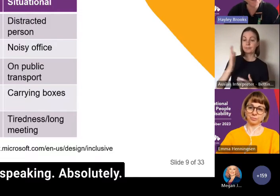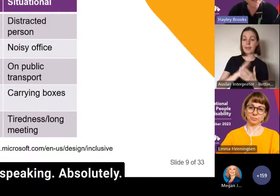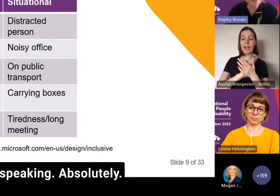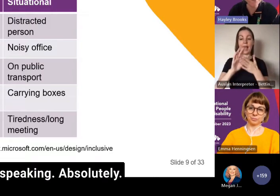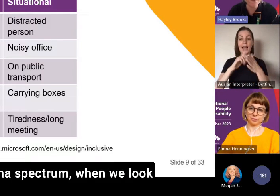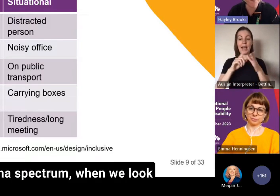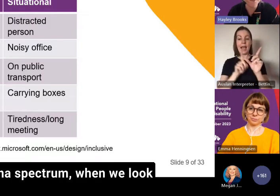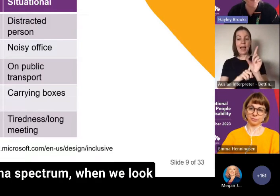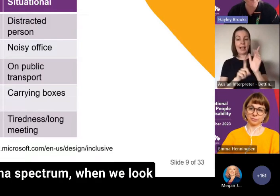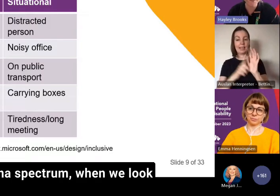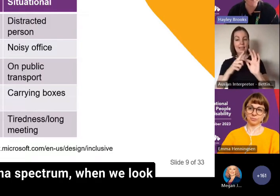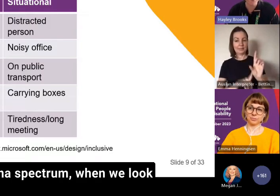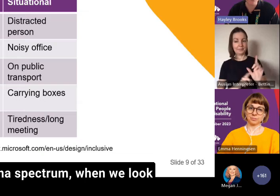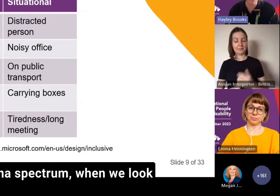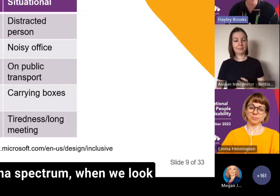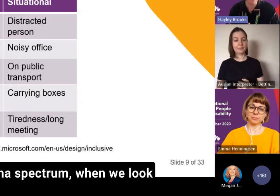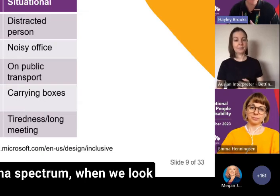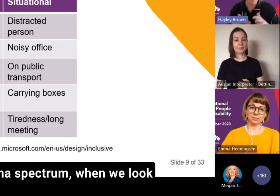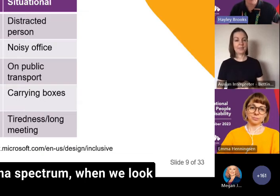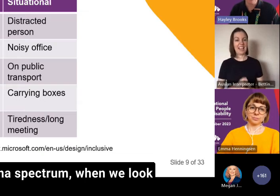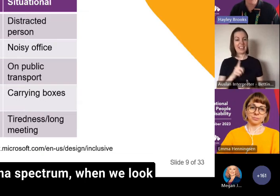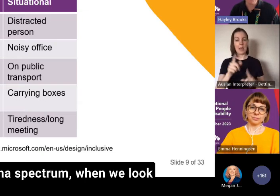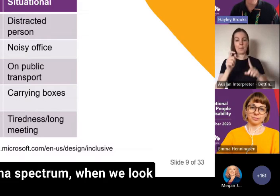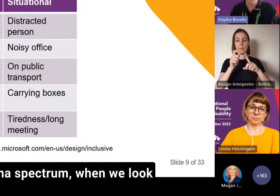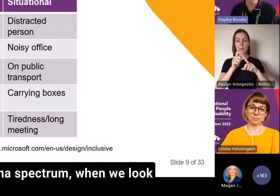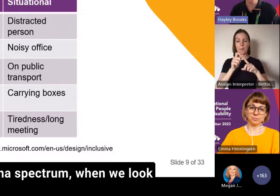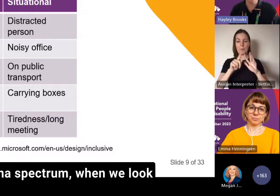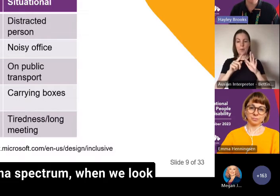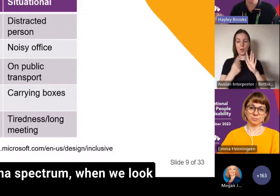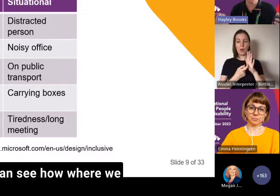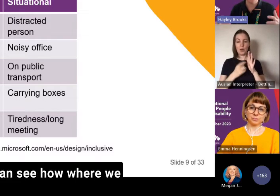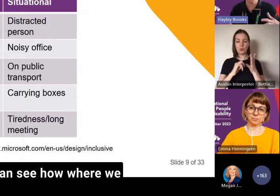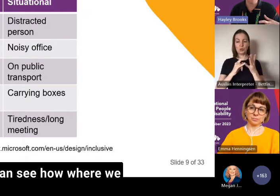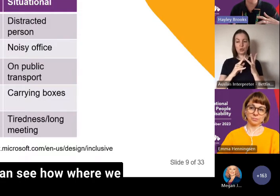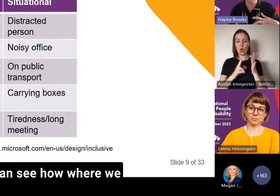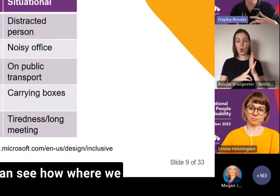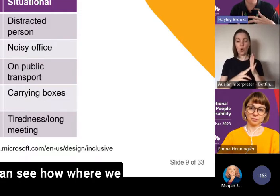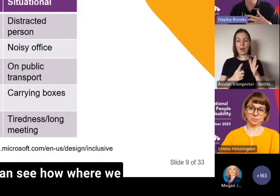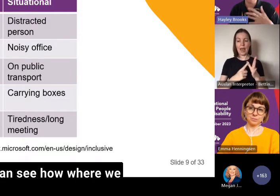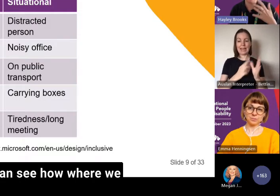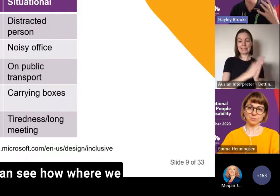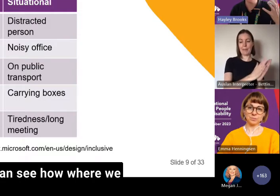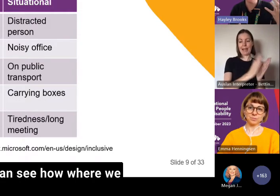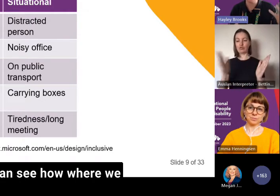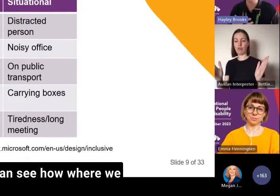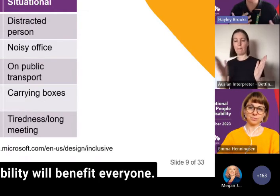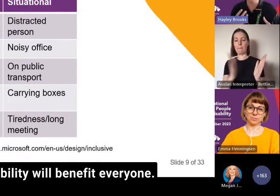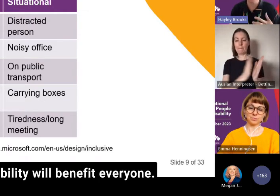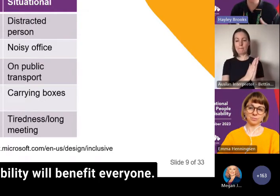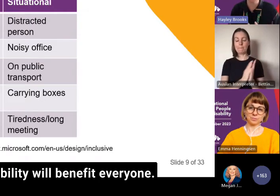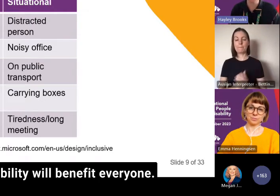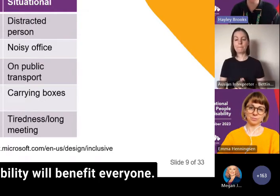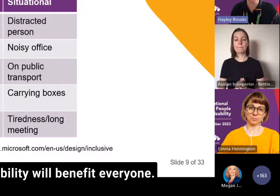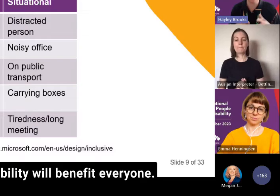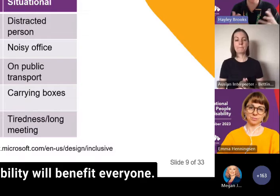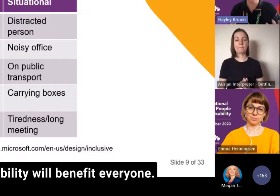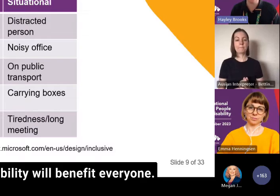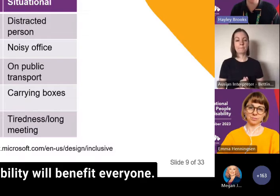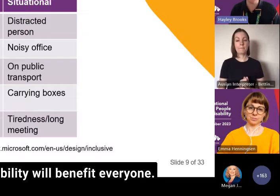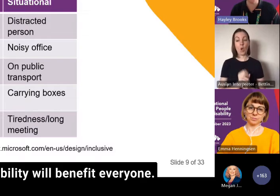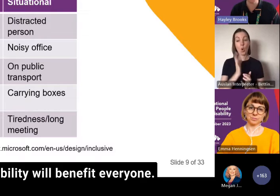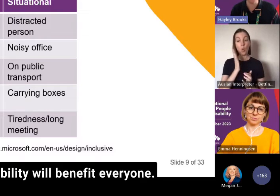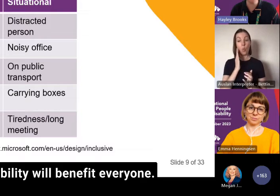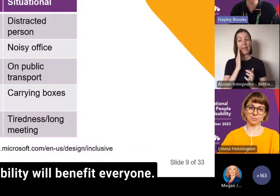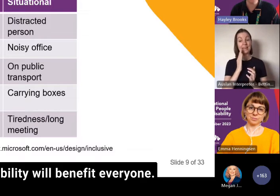speaking, absolutely. So with the persona spectrum, when we look at that, we can see how where we design for accessibility